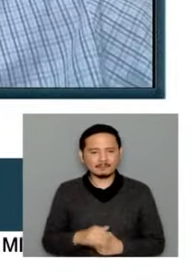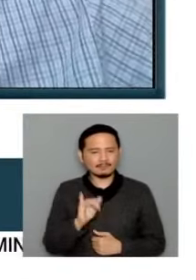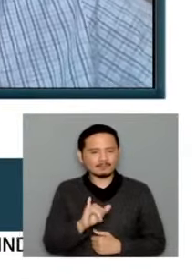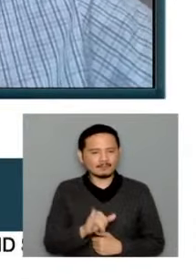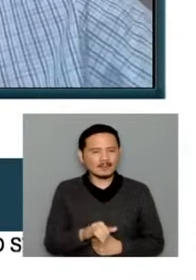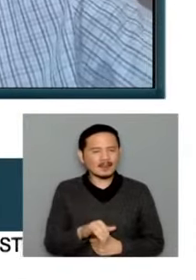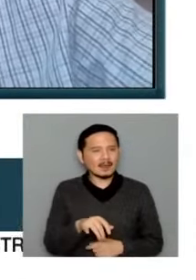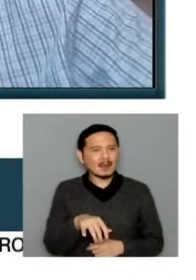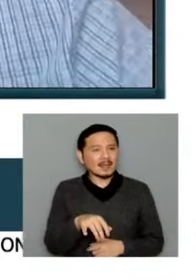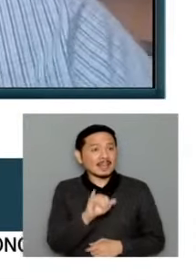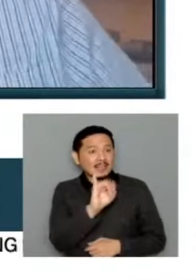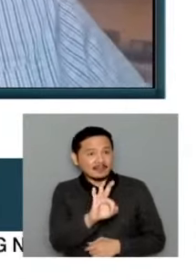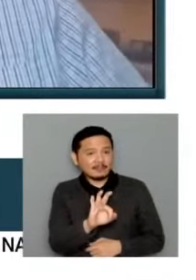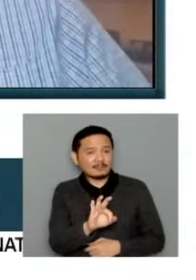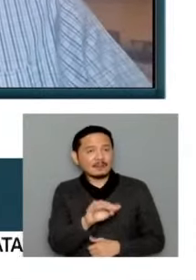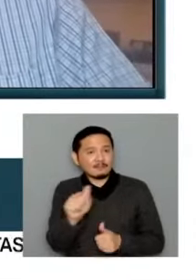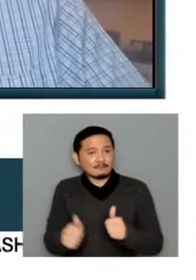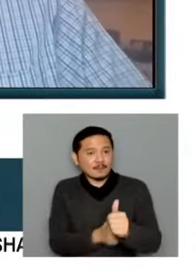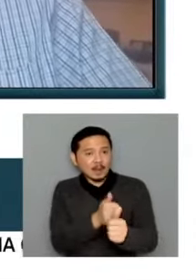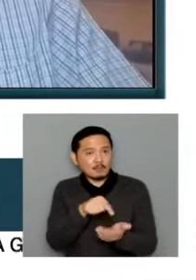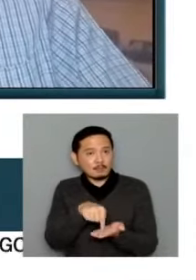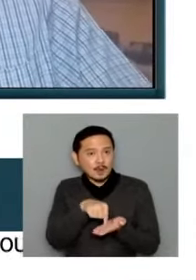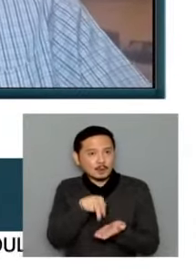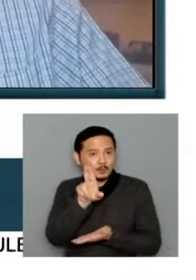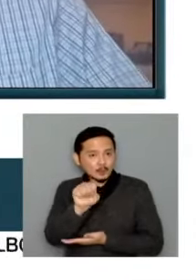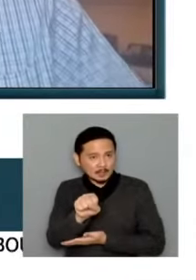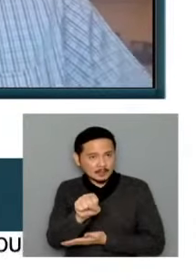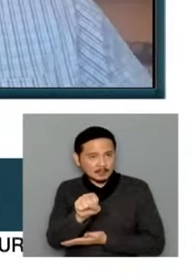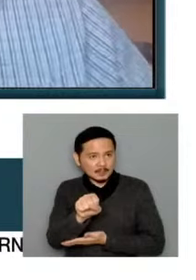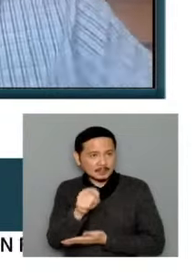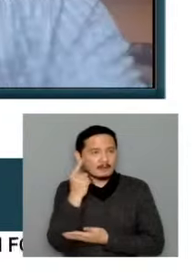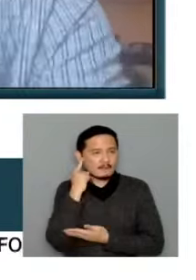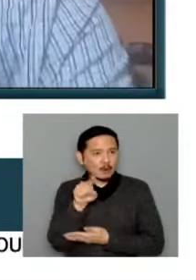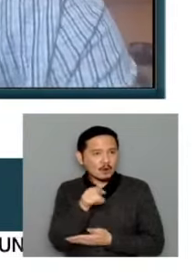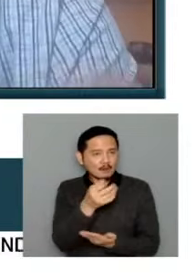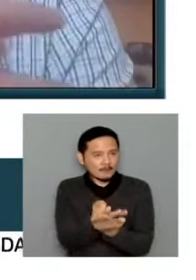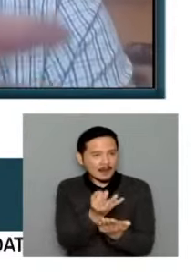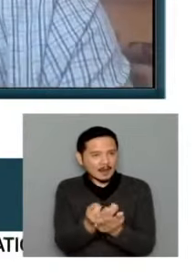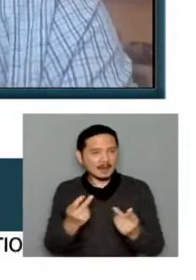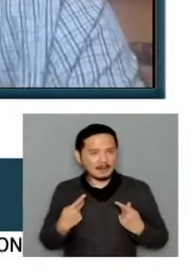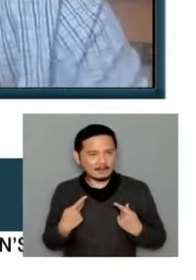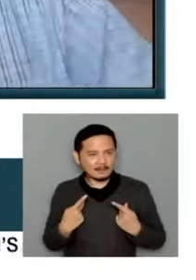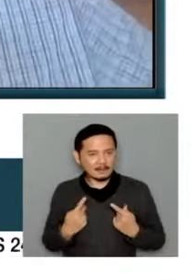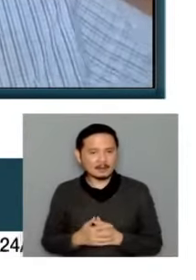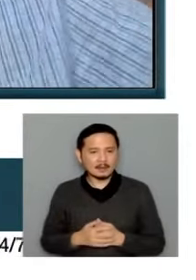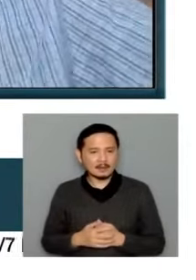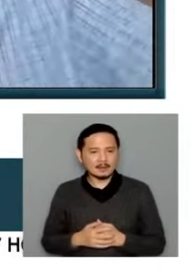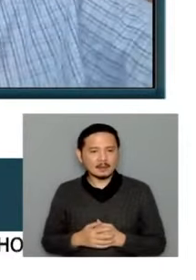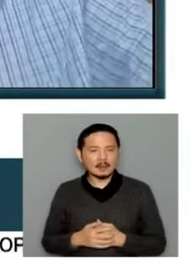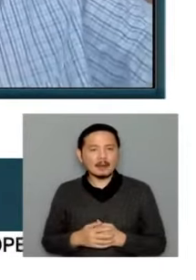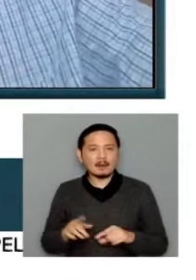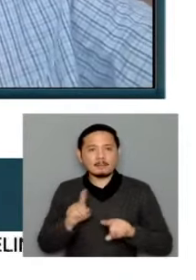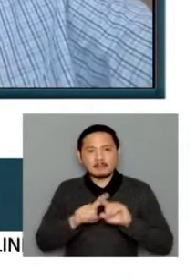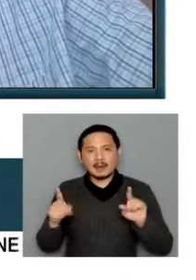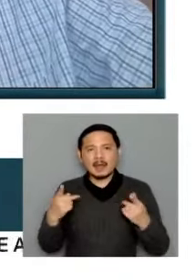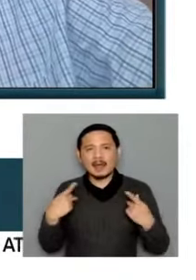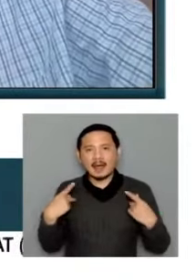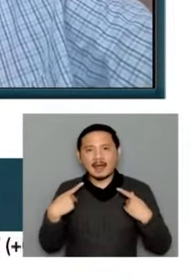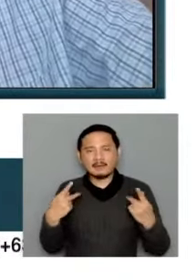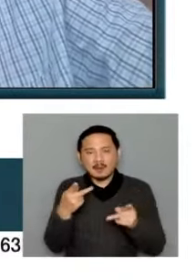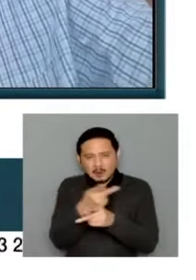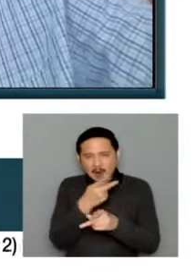that is if we follow that model. Yes. For there to be a fund instead of earmarking revenue.